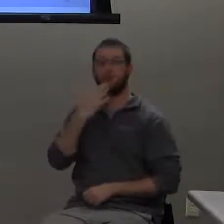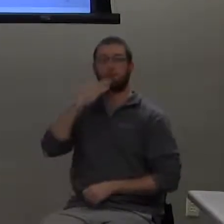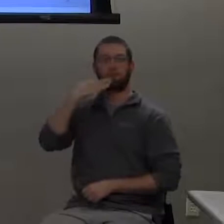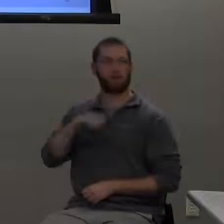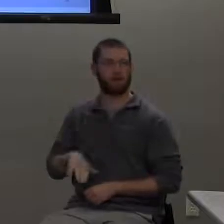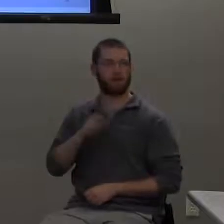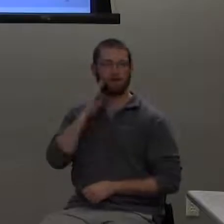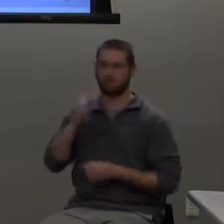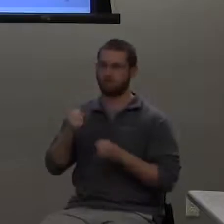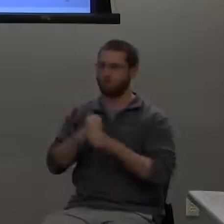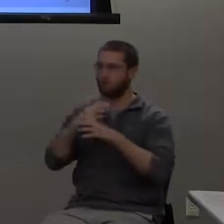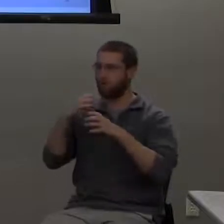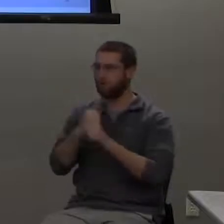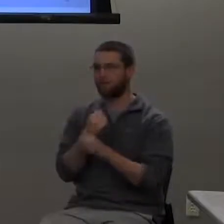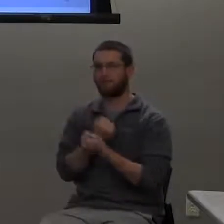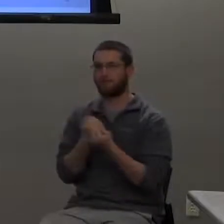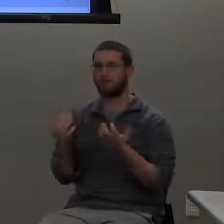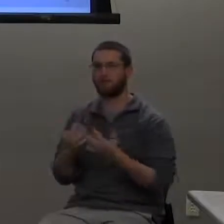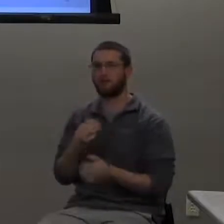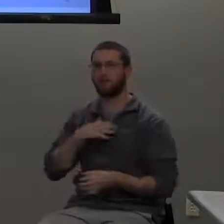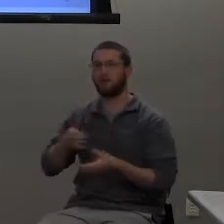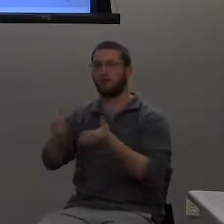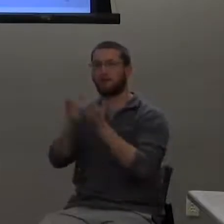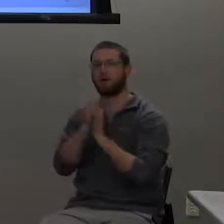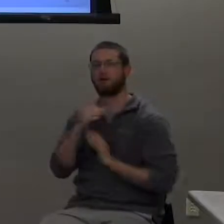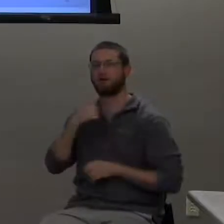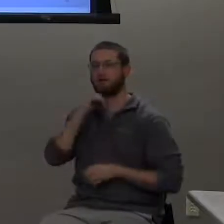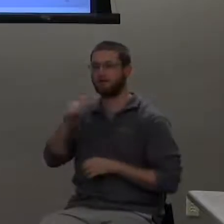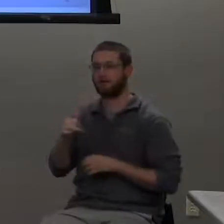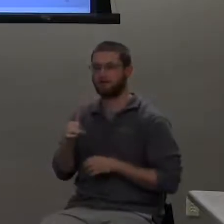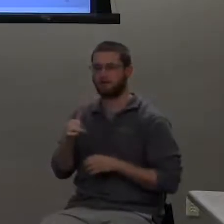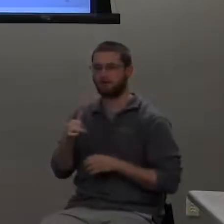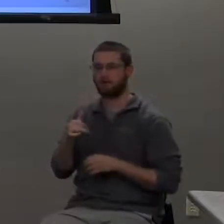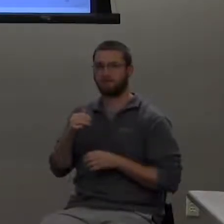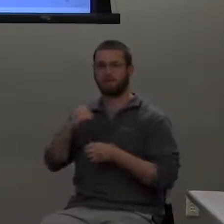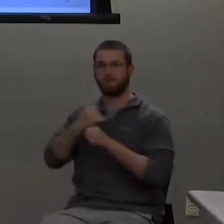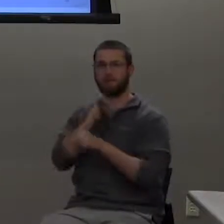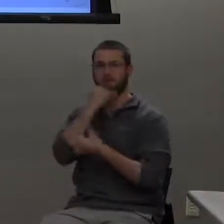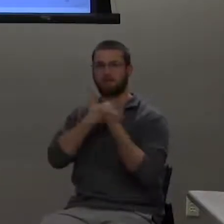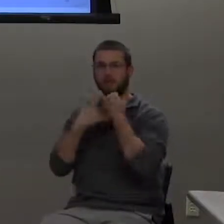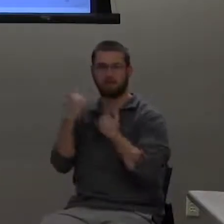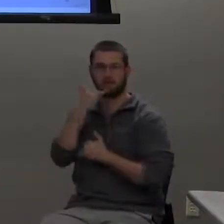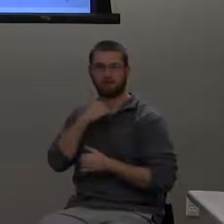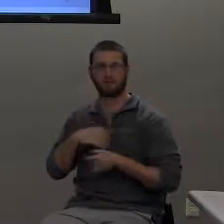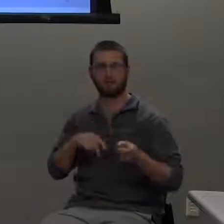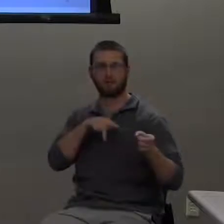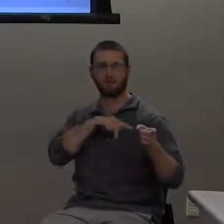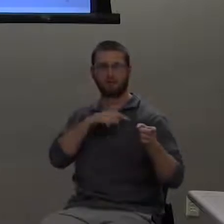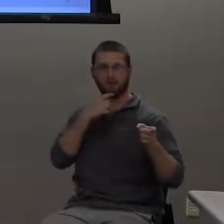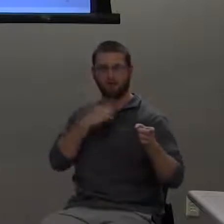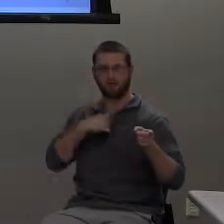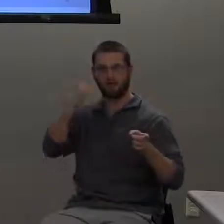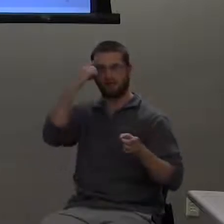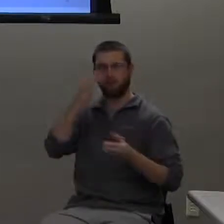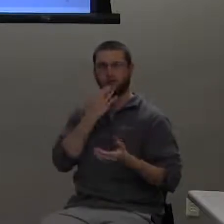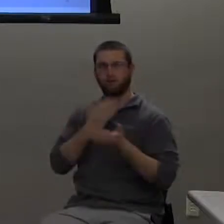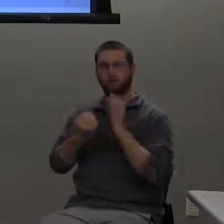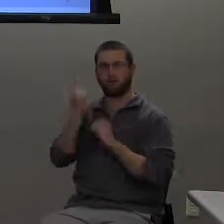bad that was just going to blow the whole thing up. So I just asked them to make sure I didn't step on any third rails, if you will. And I think it's important to underscore,